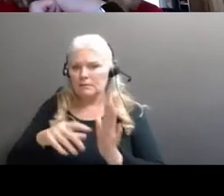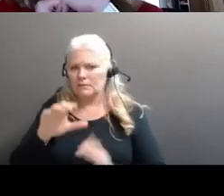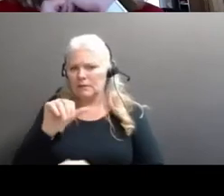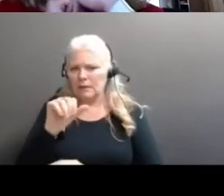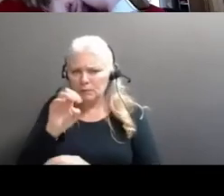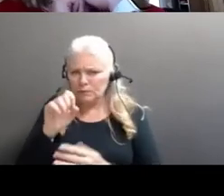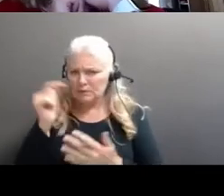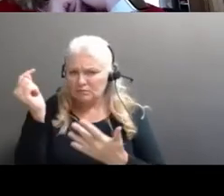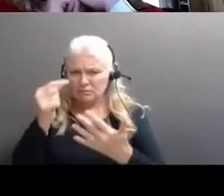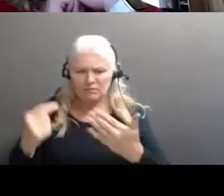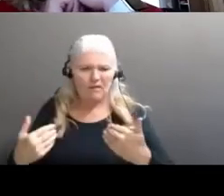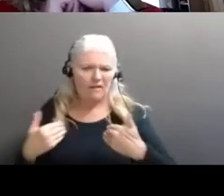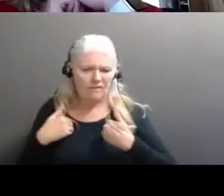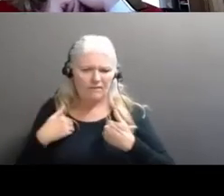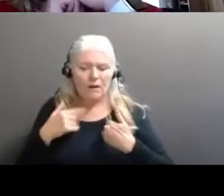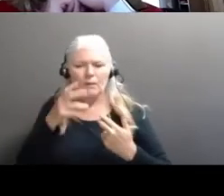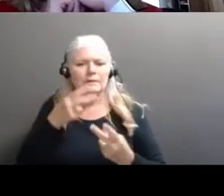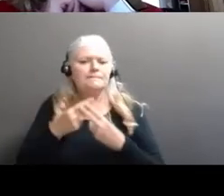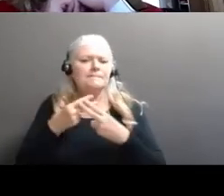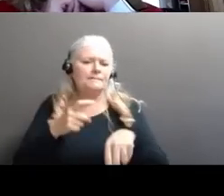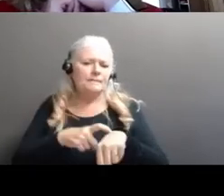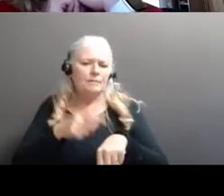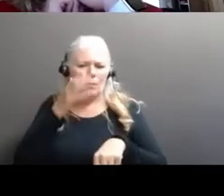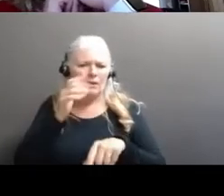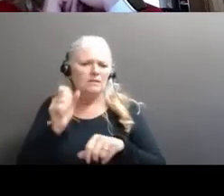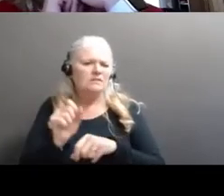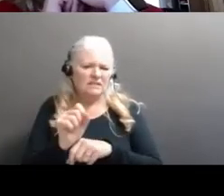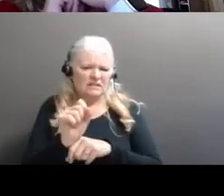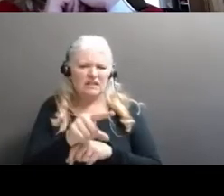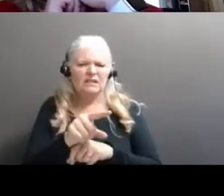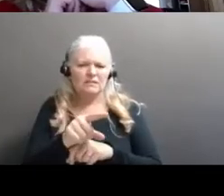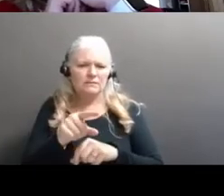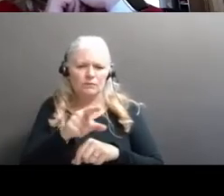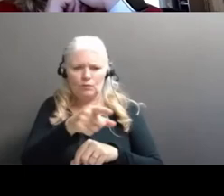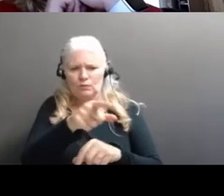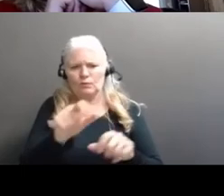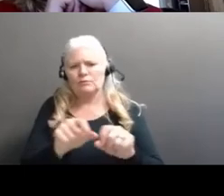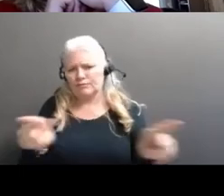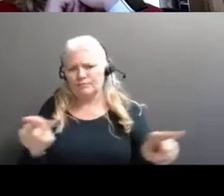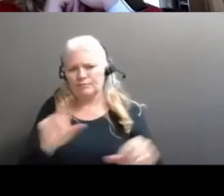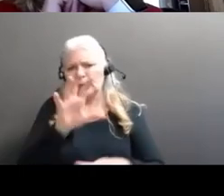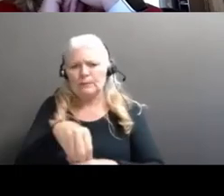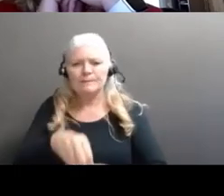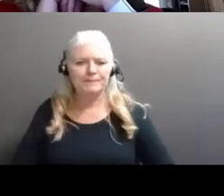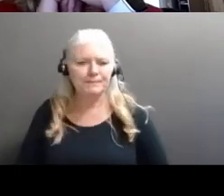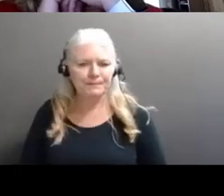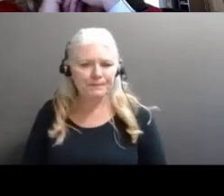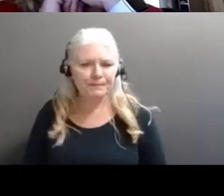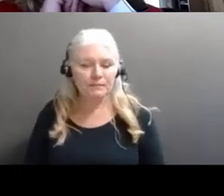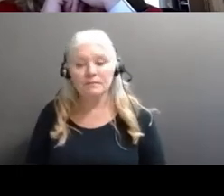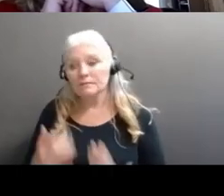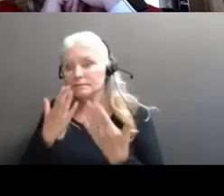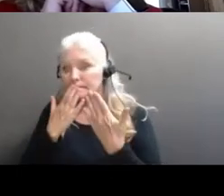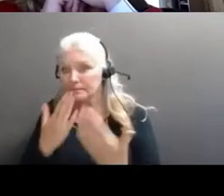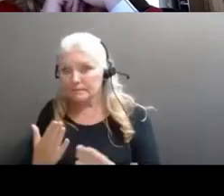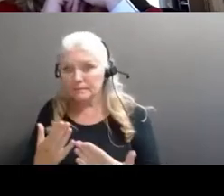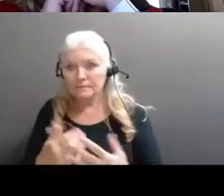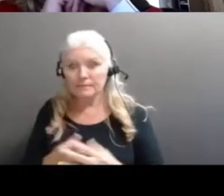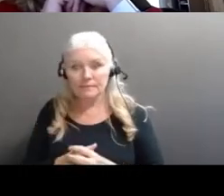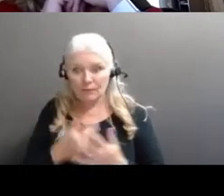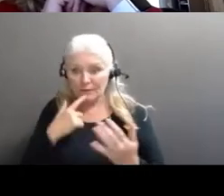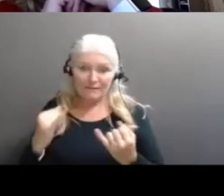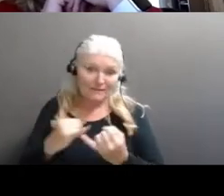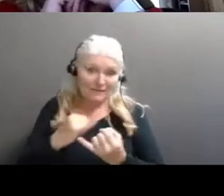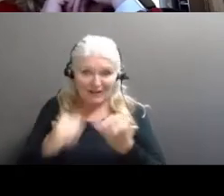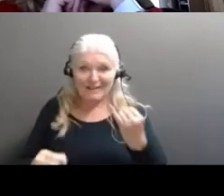going to put that in your, I'll send it to you. You can drop it in. Yeah. Thank you very much. That was a very rousing final comment.